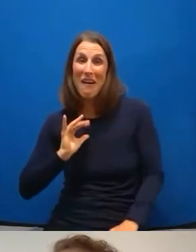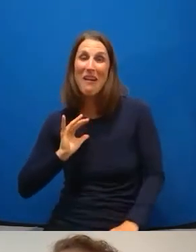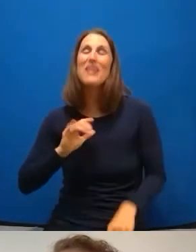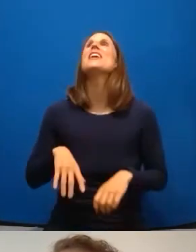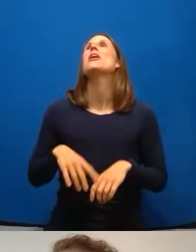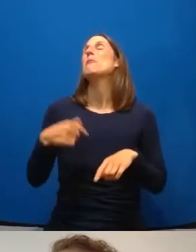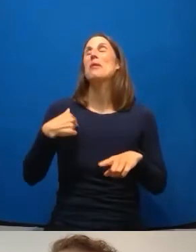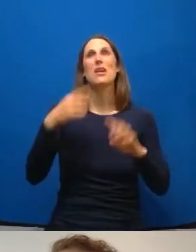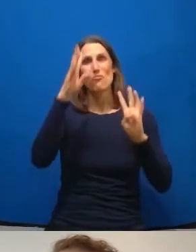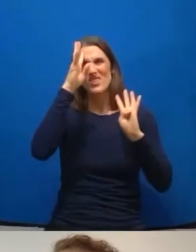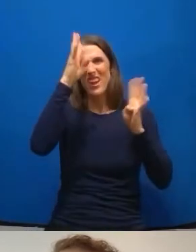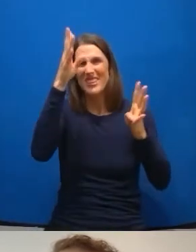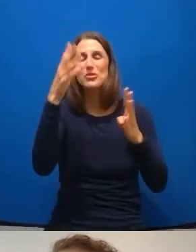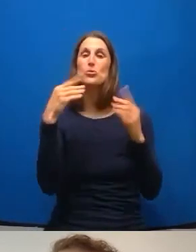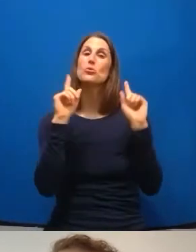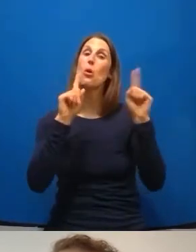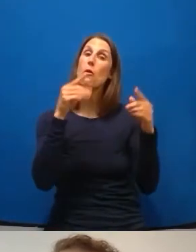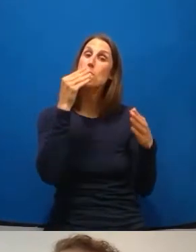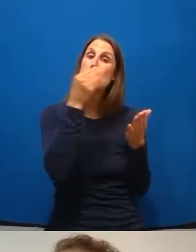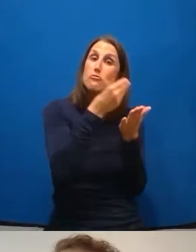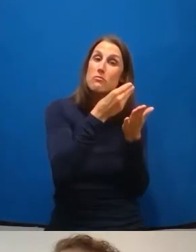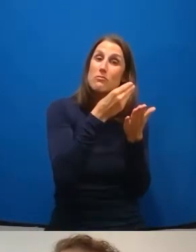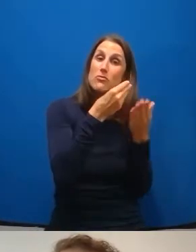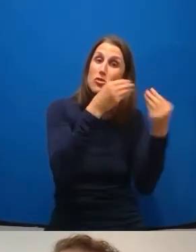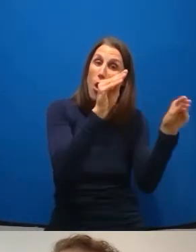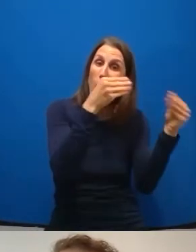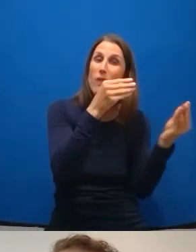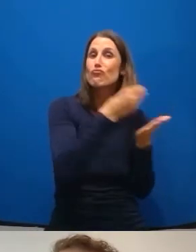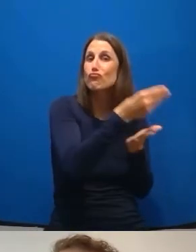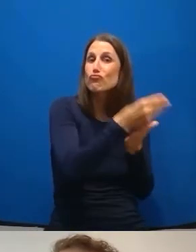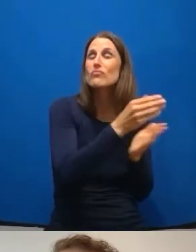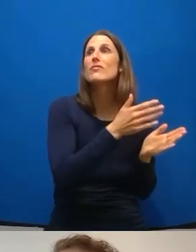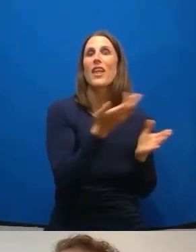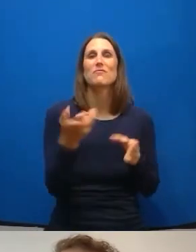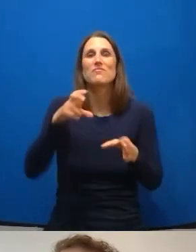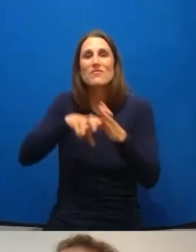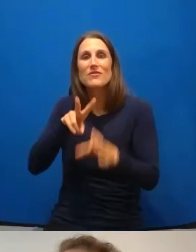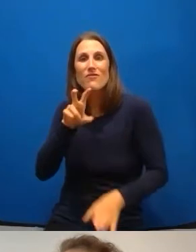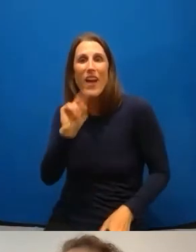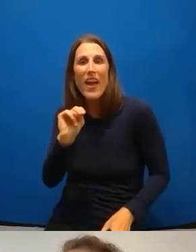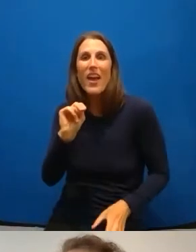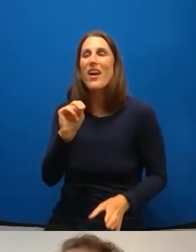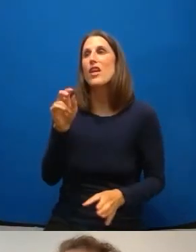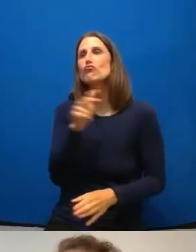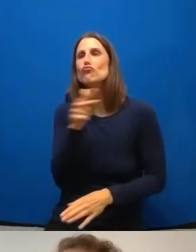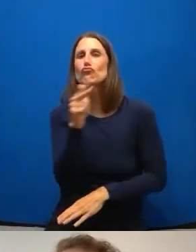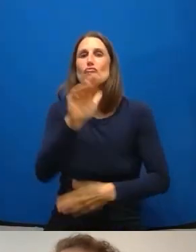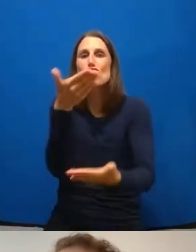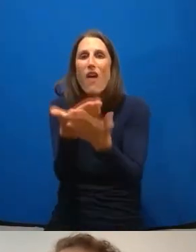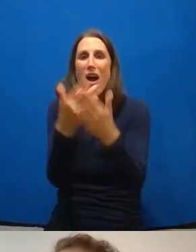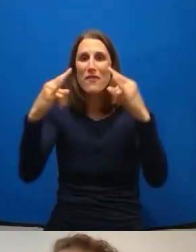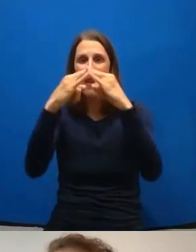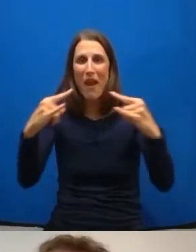we pretended to sit around the fire and had to problem solve when bears came up. And anyway, the